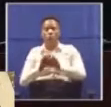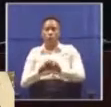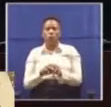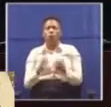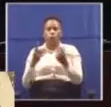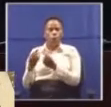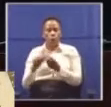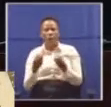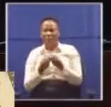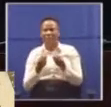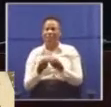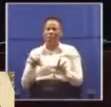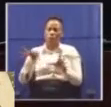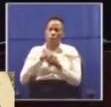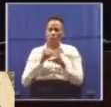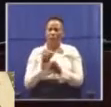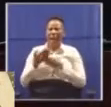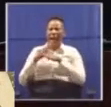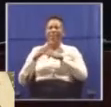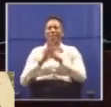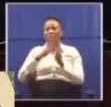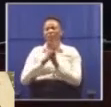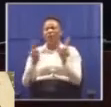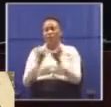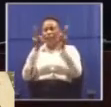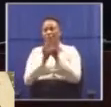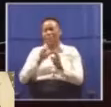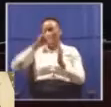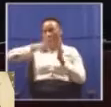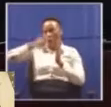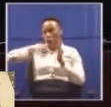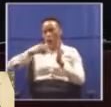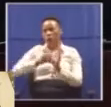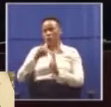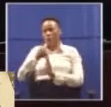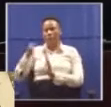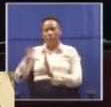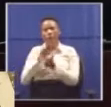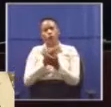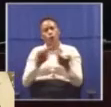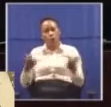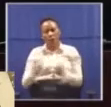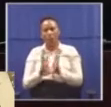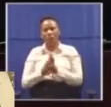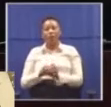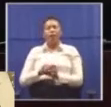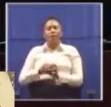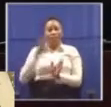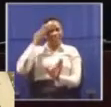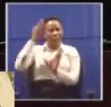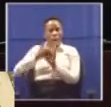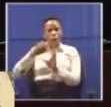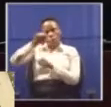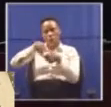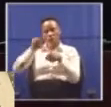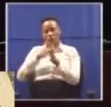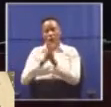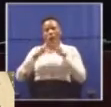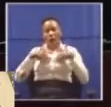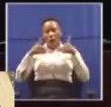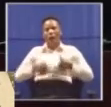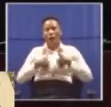including to incorporate anti-violence messages and available resources and social, psychological, health, and legal services available